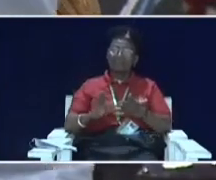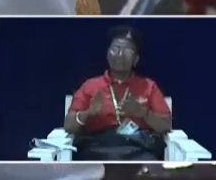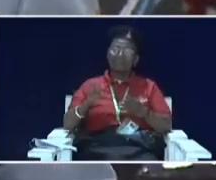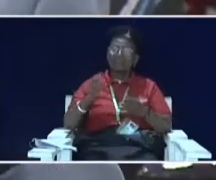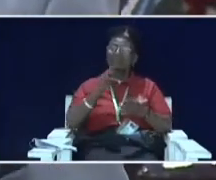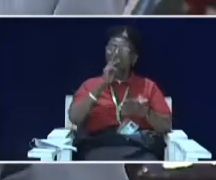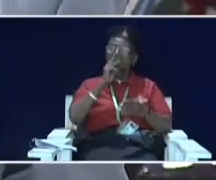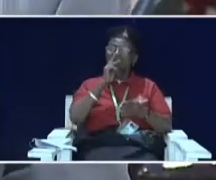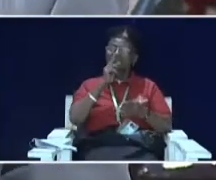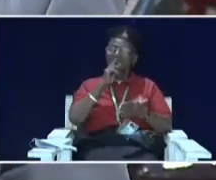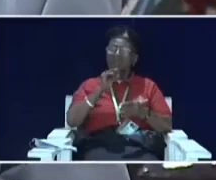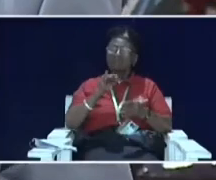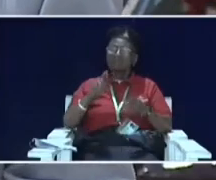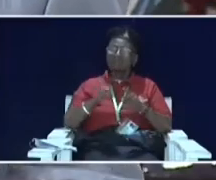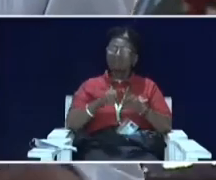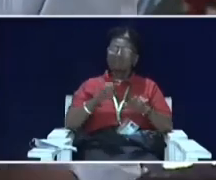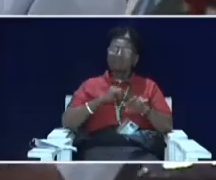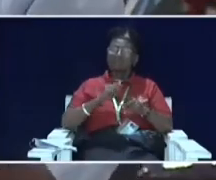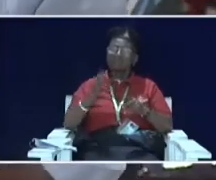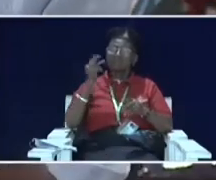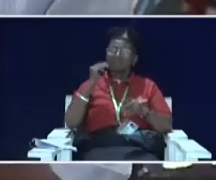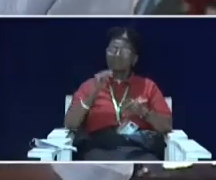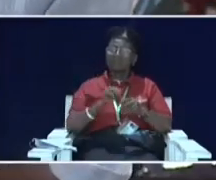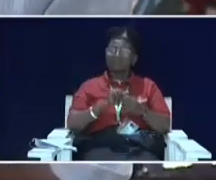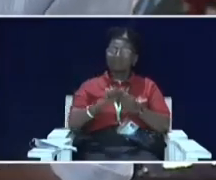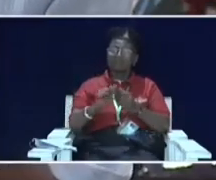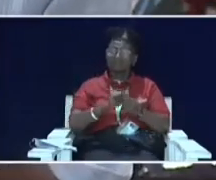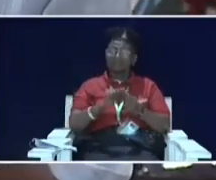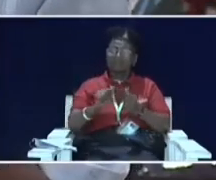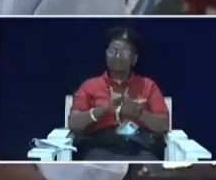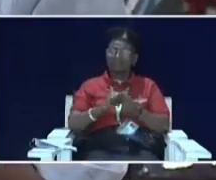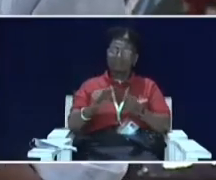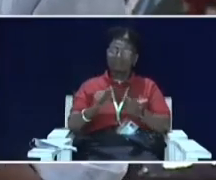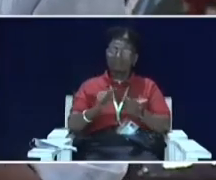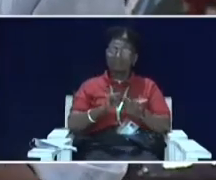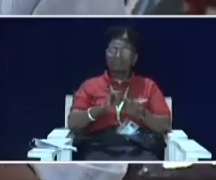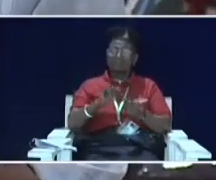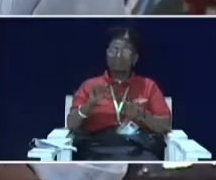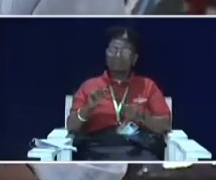As I was washing my hand in the one with the soap,